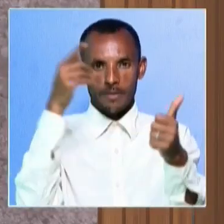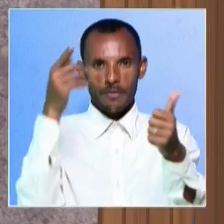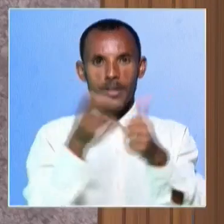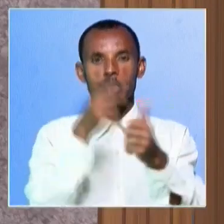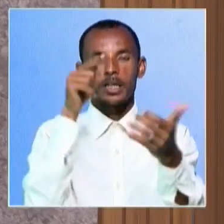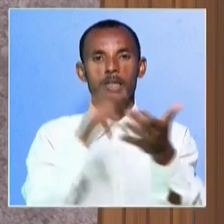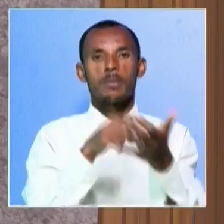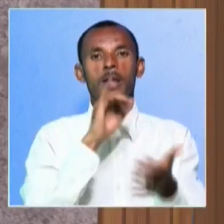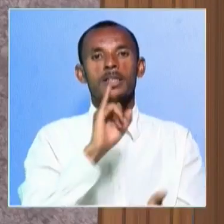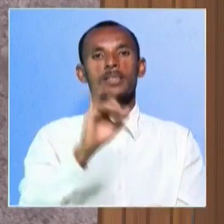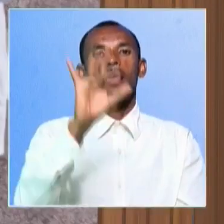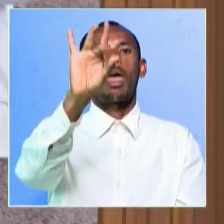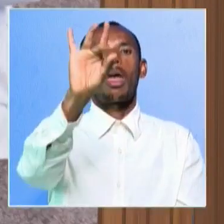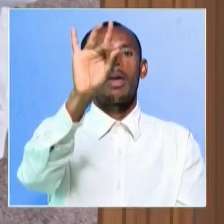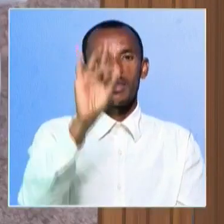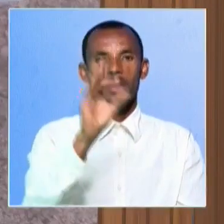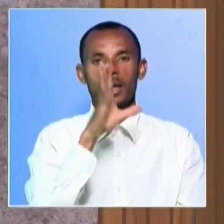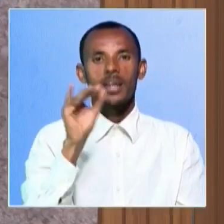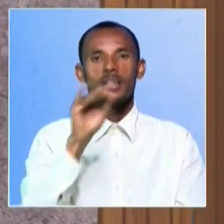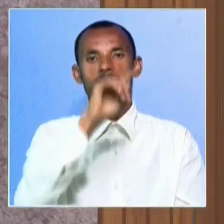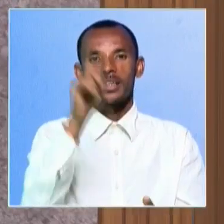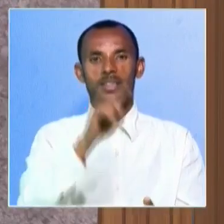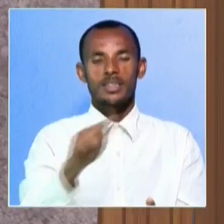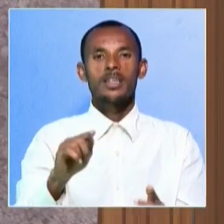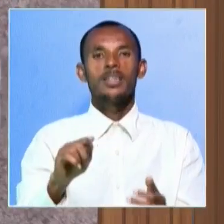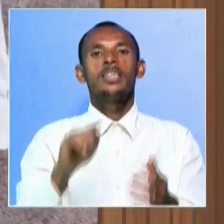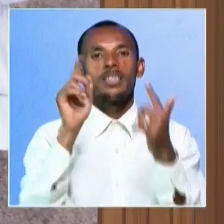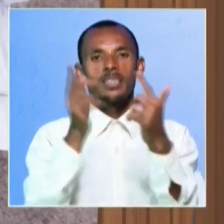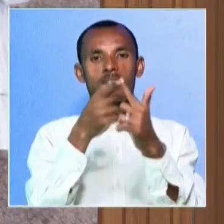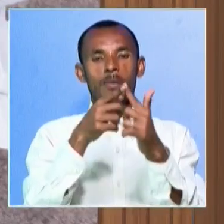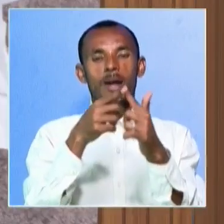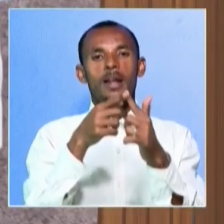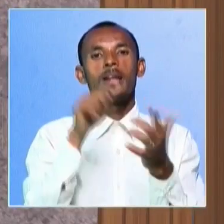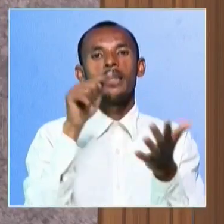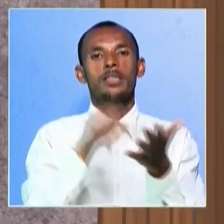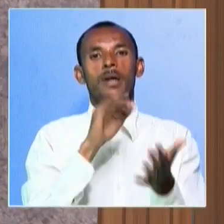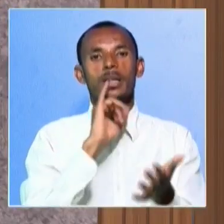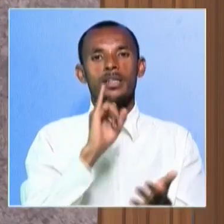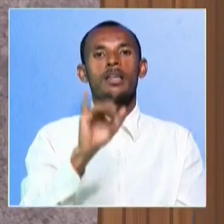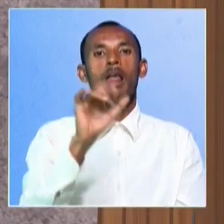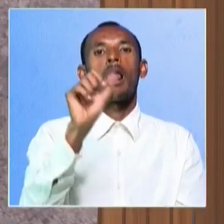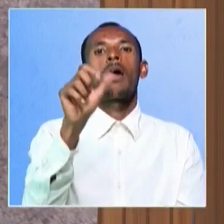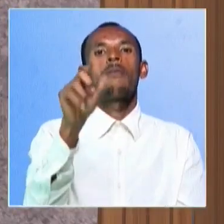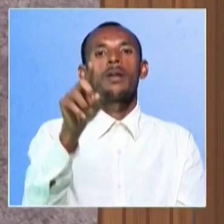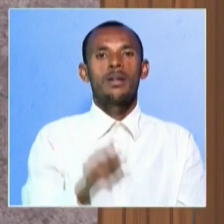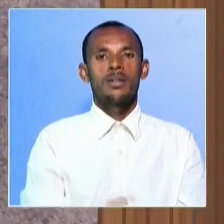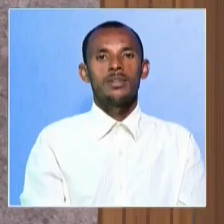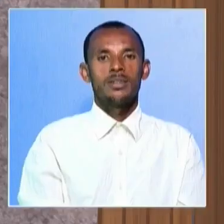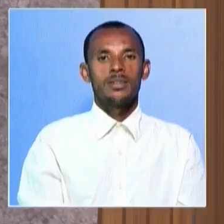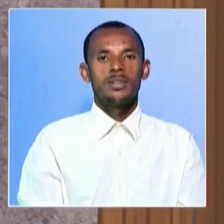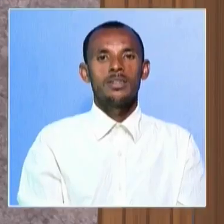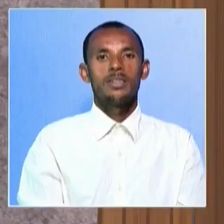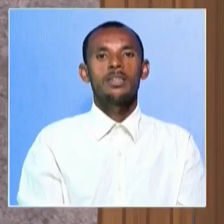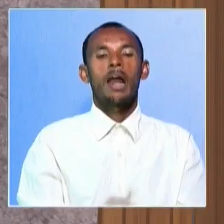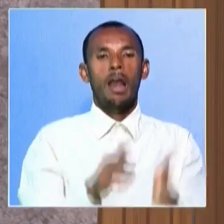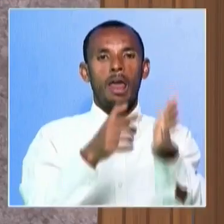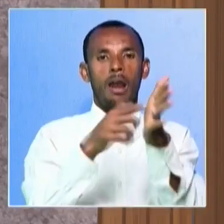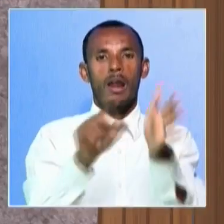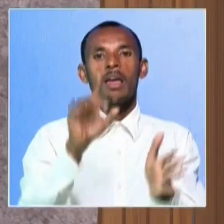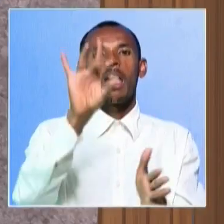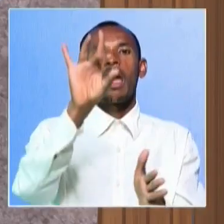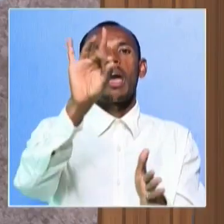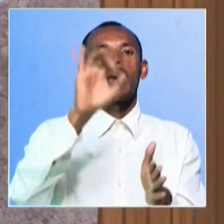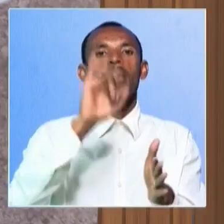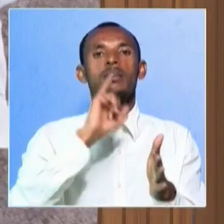decimal is 8, and the integer part for the second decimal is 11. So clearly 8 is